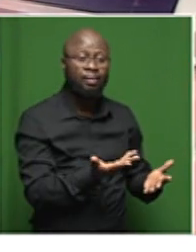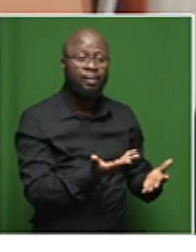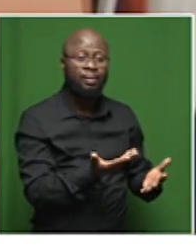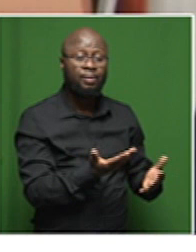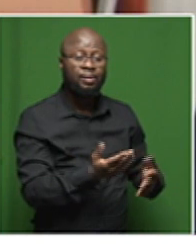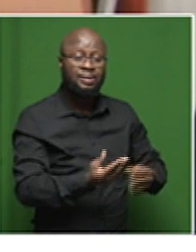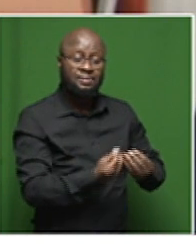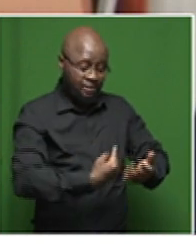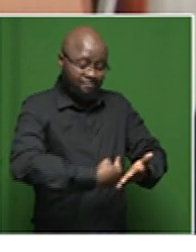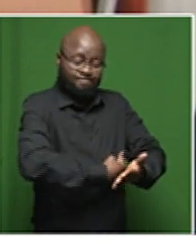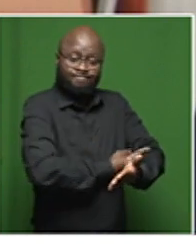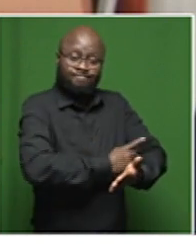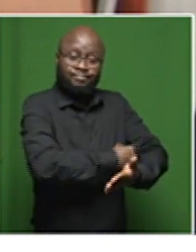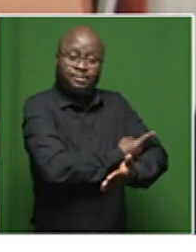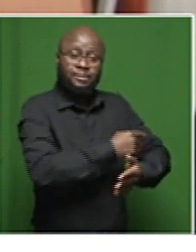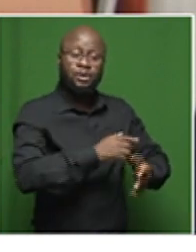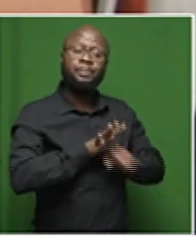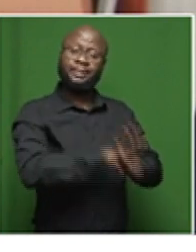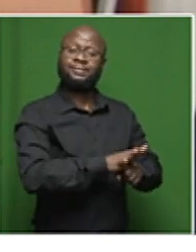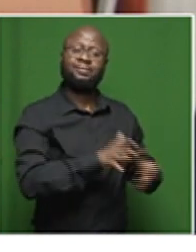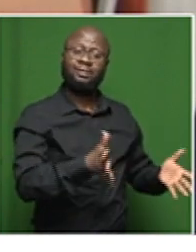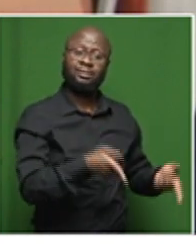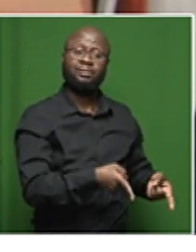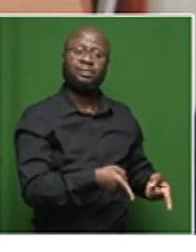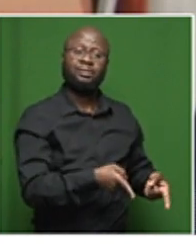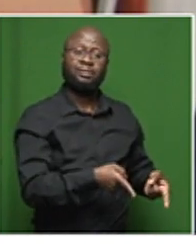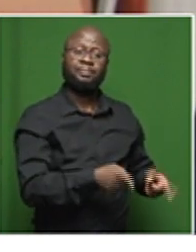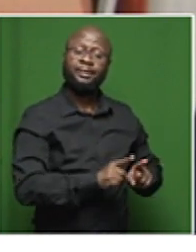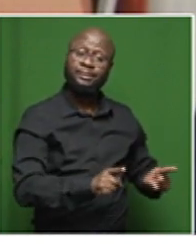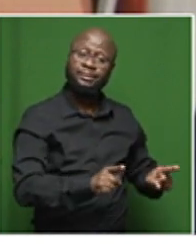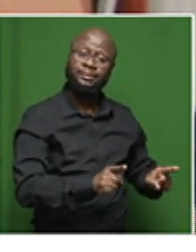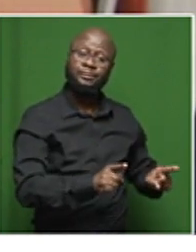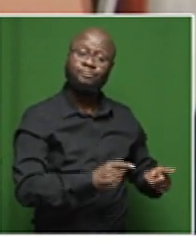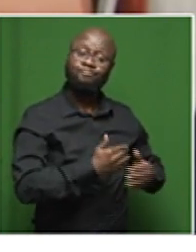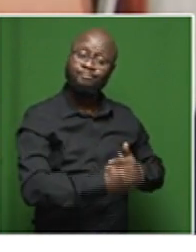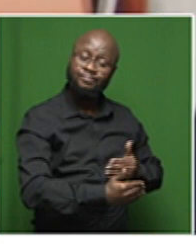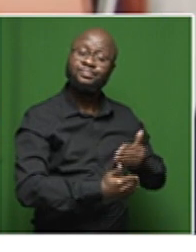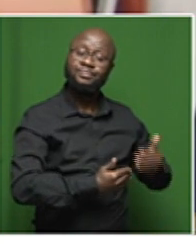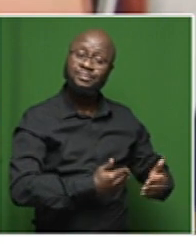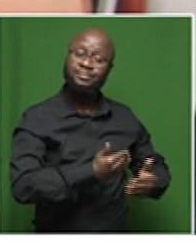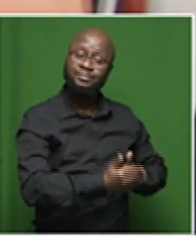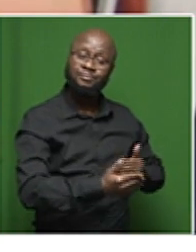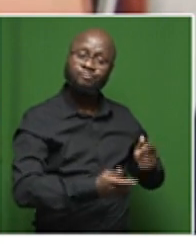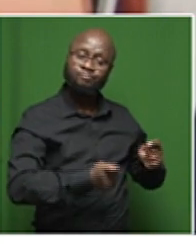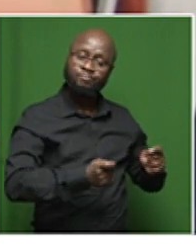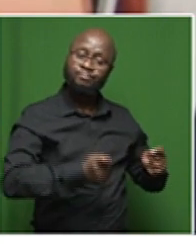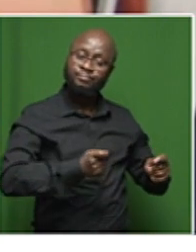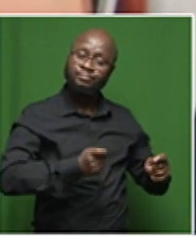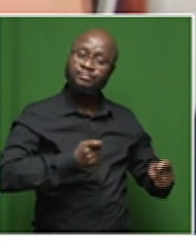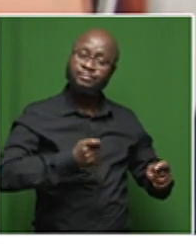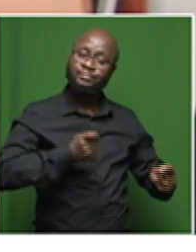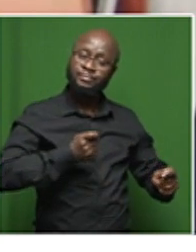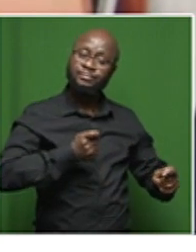pressure immediately. But slowly, slowly, they start to have some changes. So we get to that certain